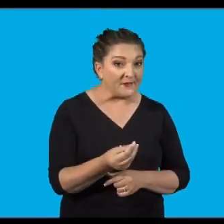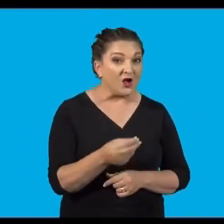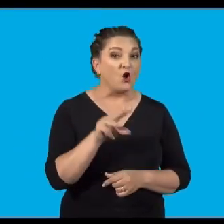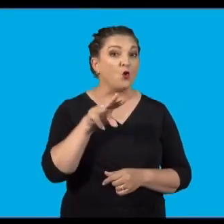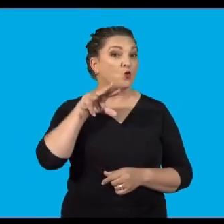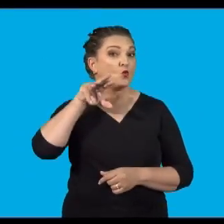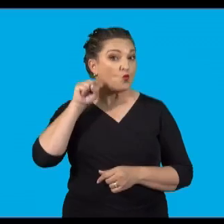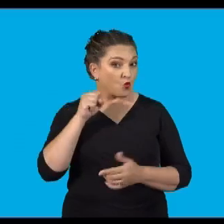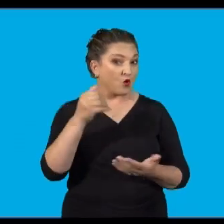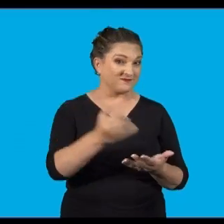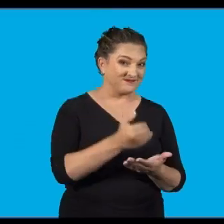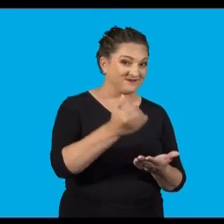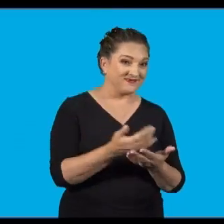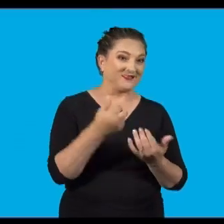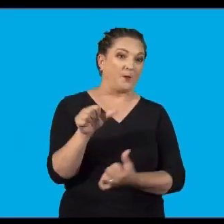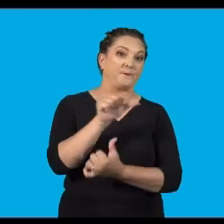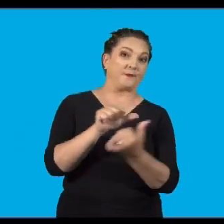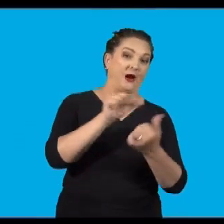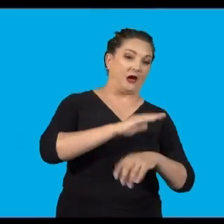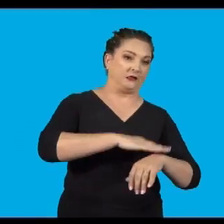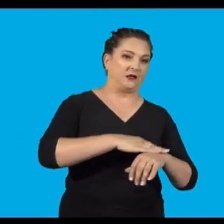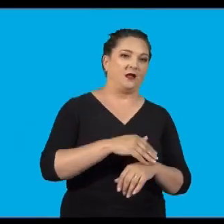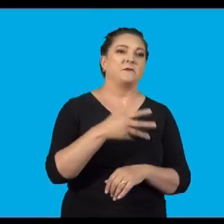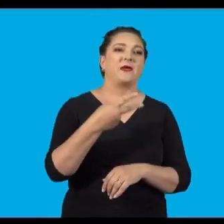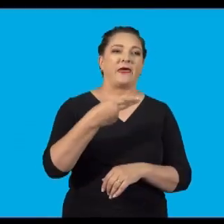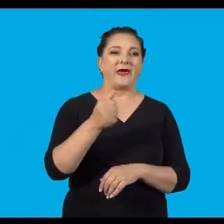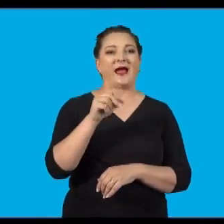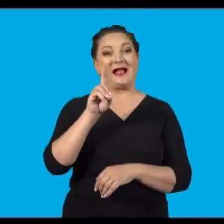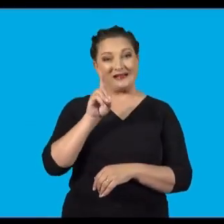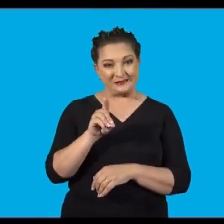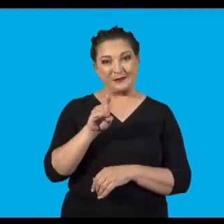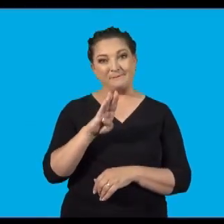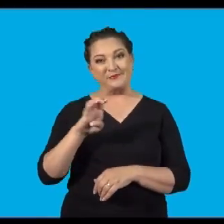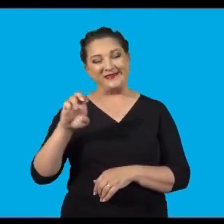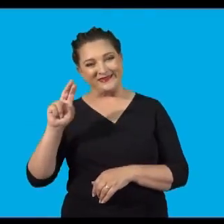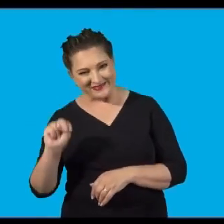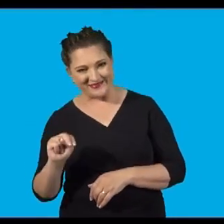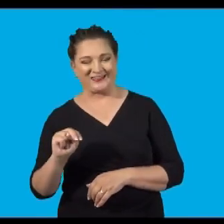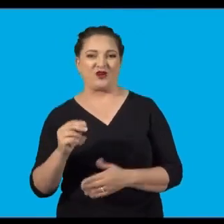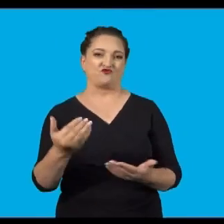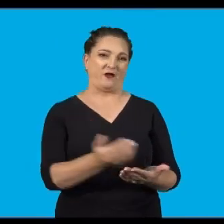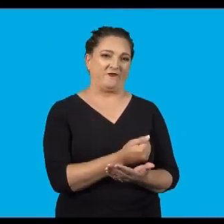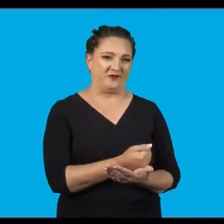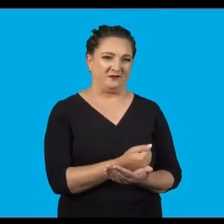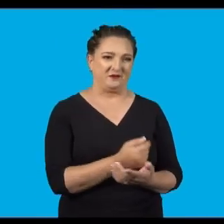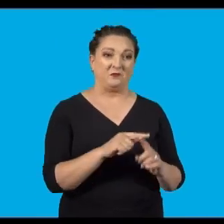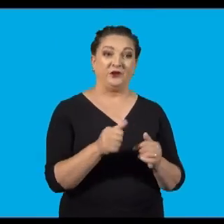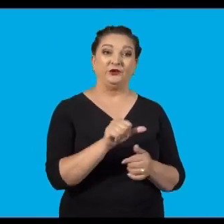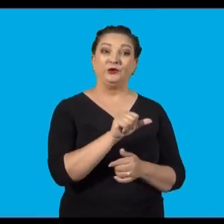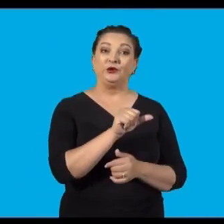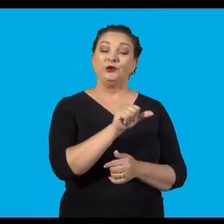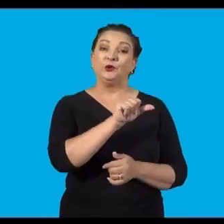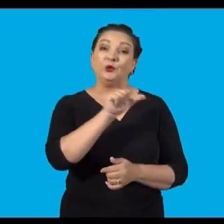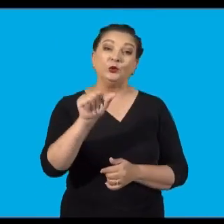recovered. Now we're back shifting in time. Had been recovered. And then there's a time words